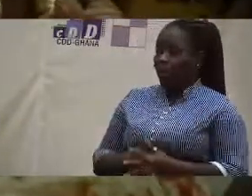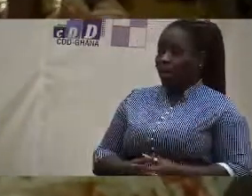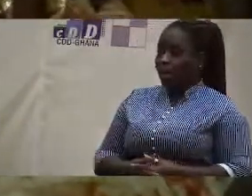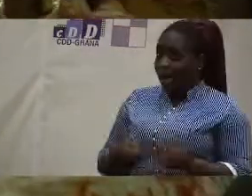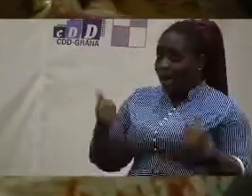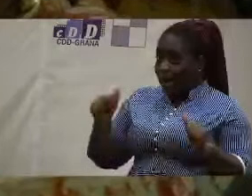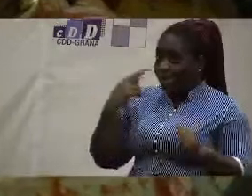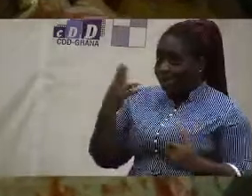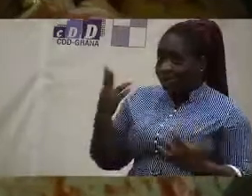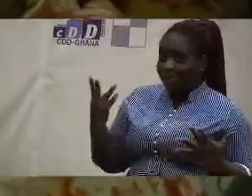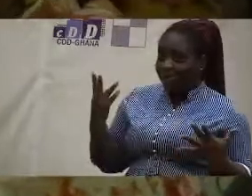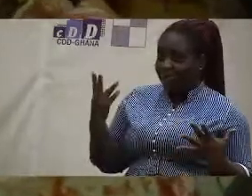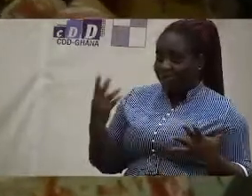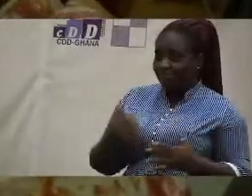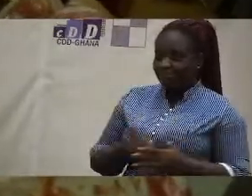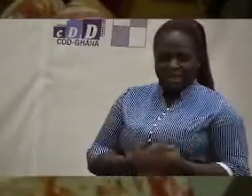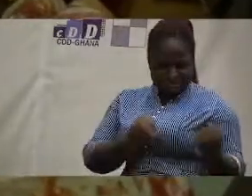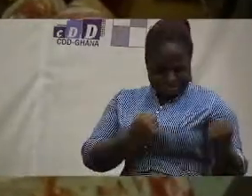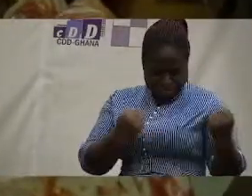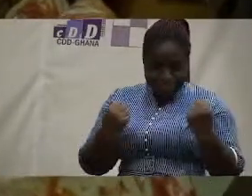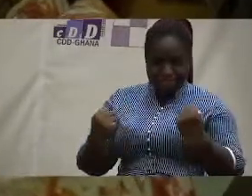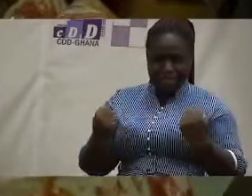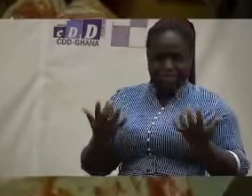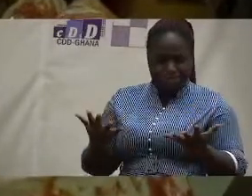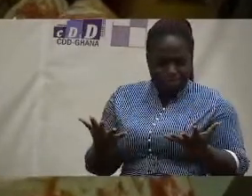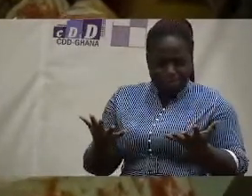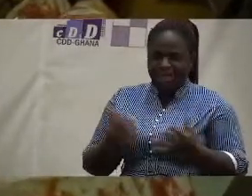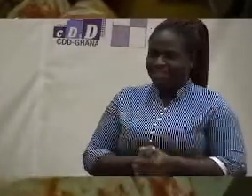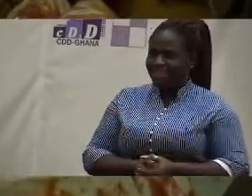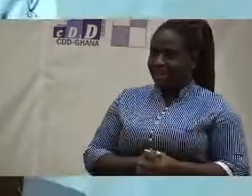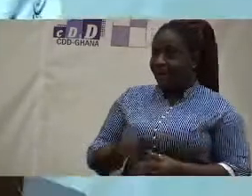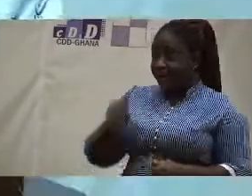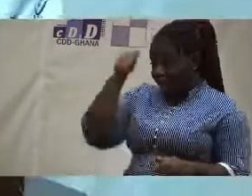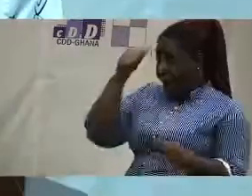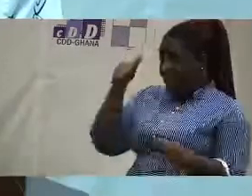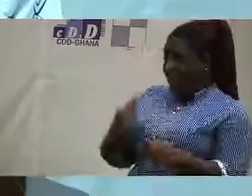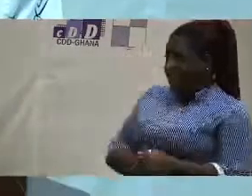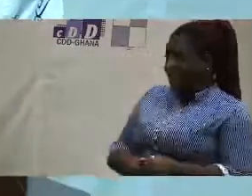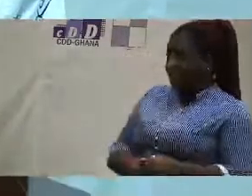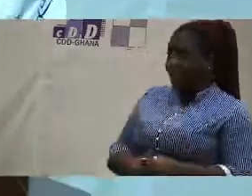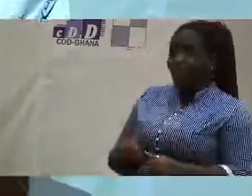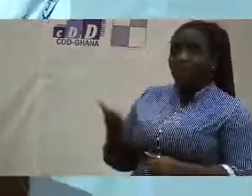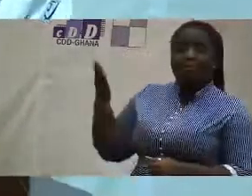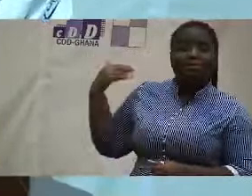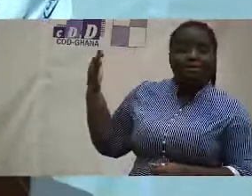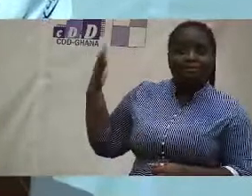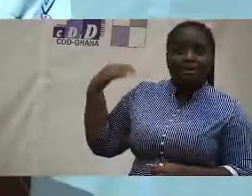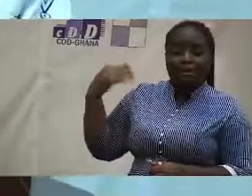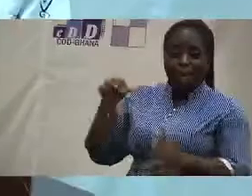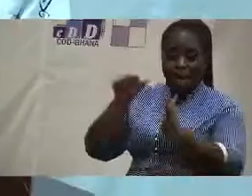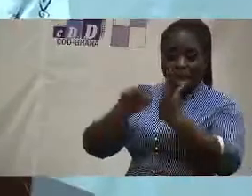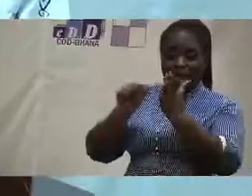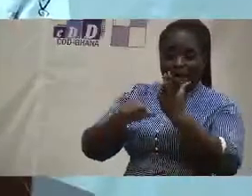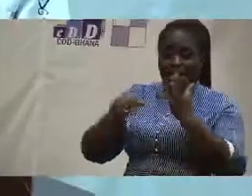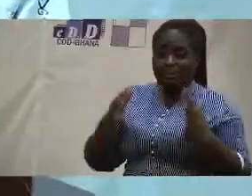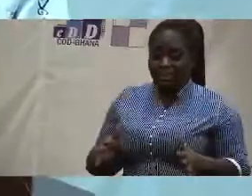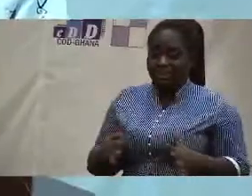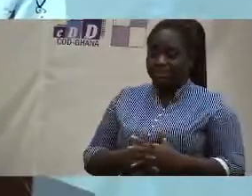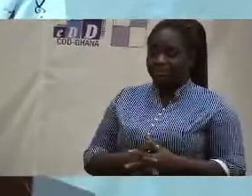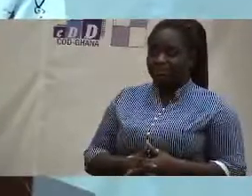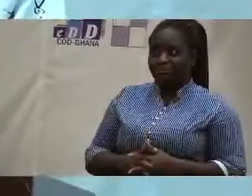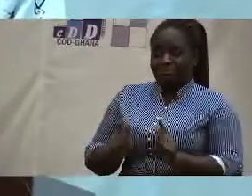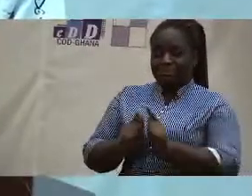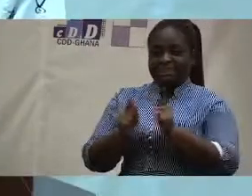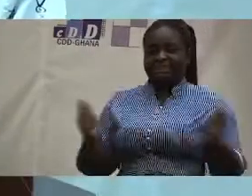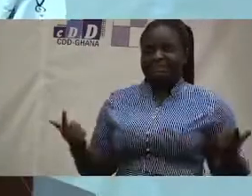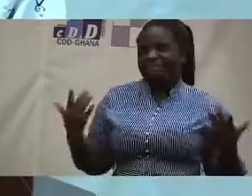you can imagine the strength of will. I remember when a former accountant